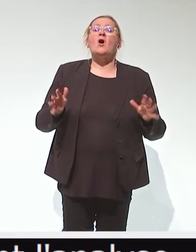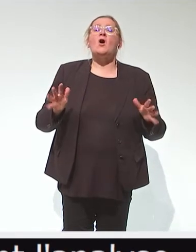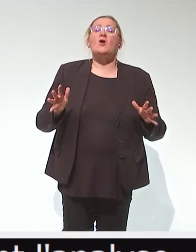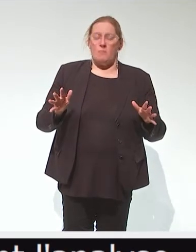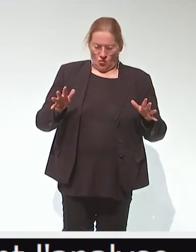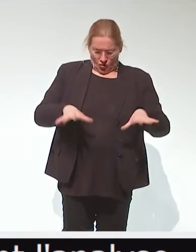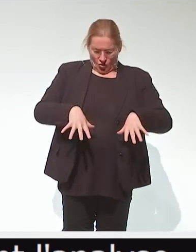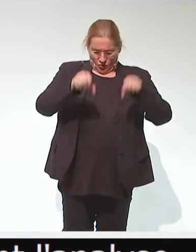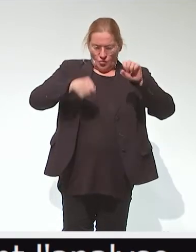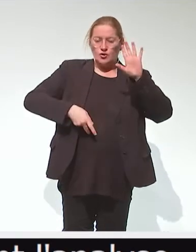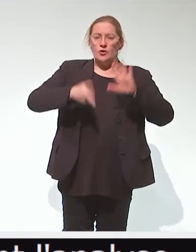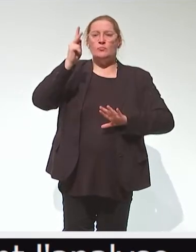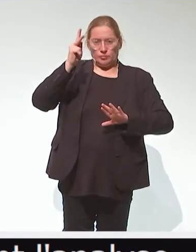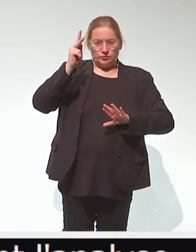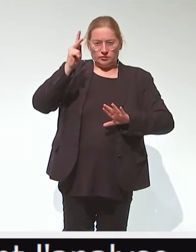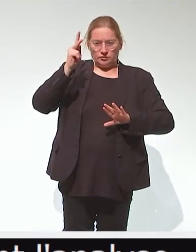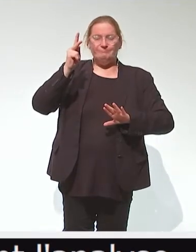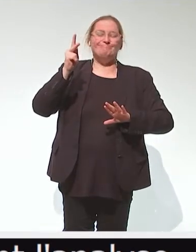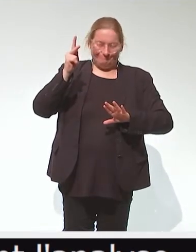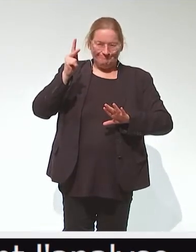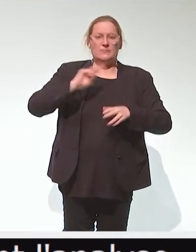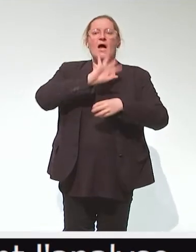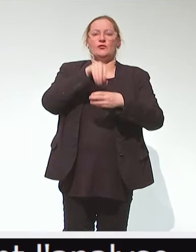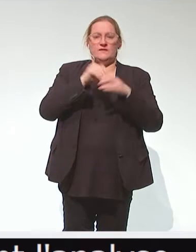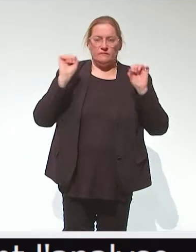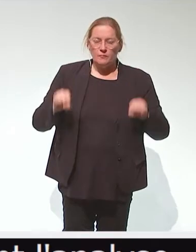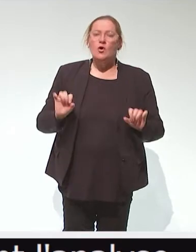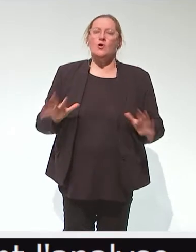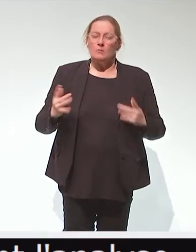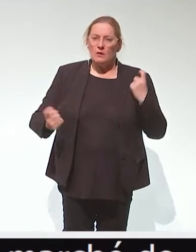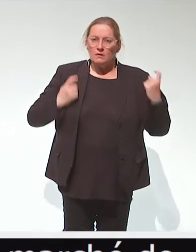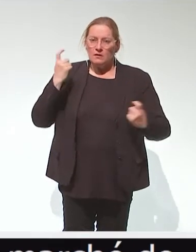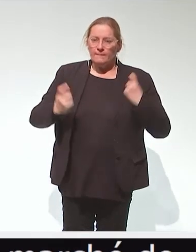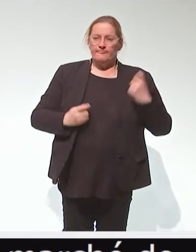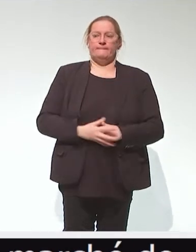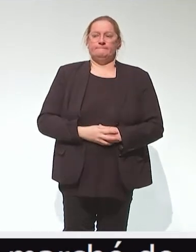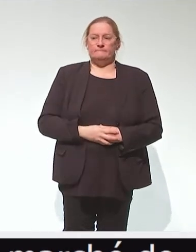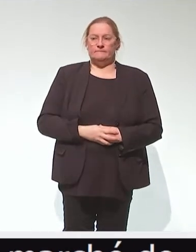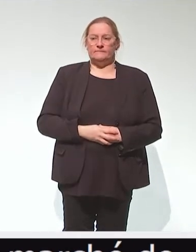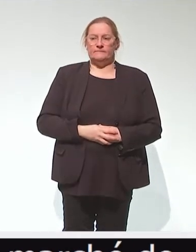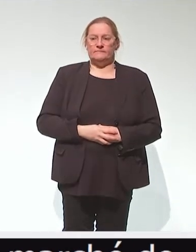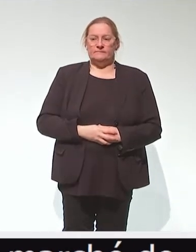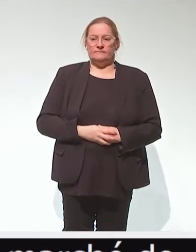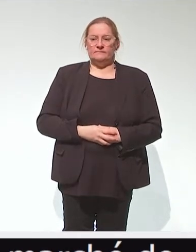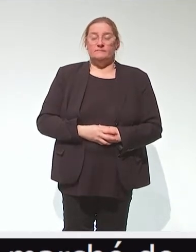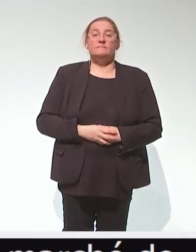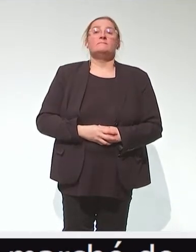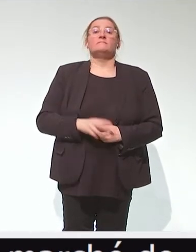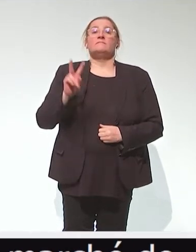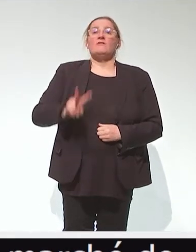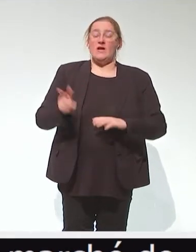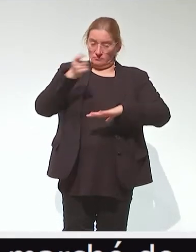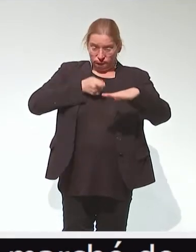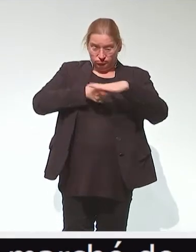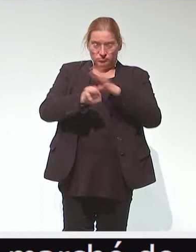is no full return on investment. That's not true, but there are many significant savings that can be made for the state in terms of benefits and things like